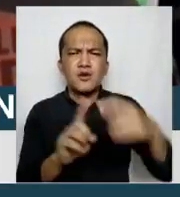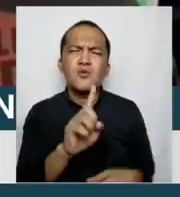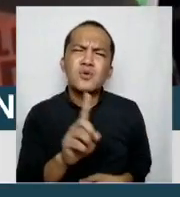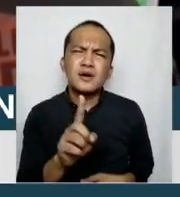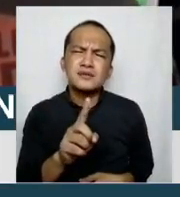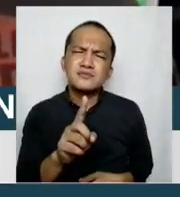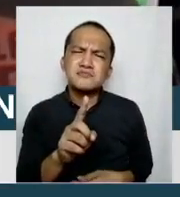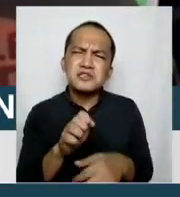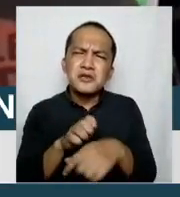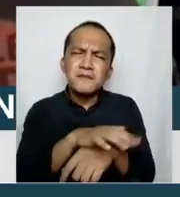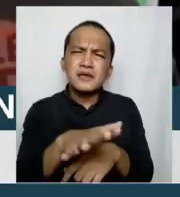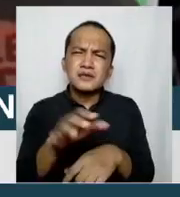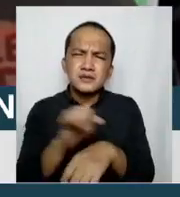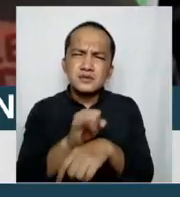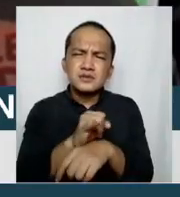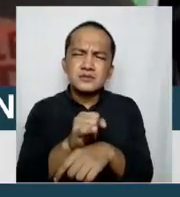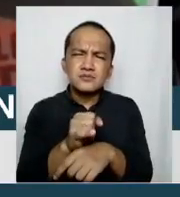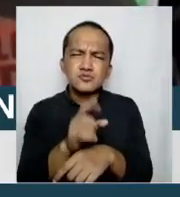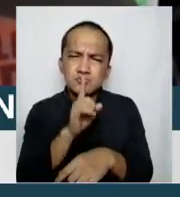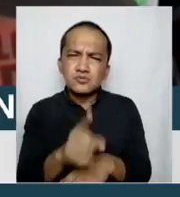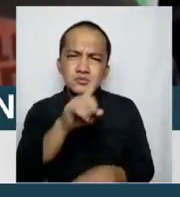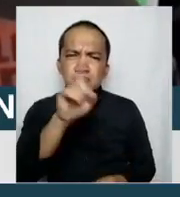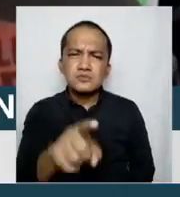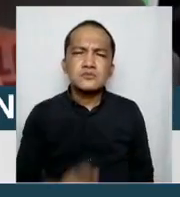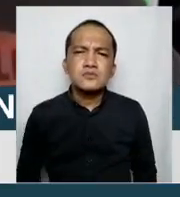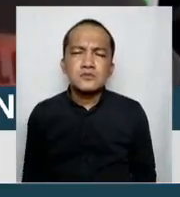for the industry greatly affected?